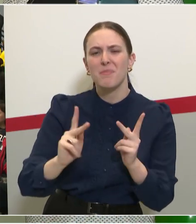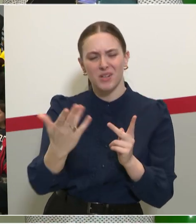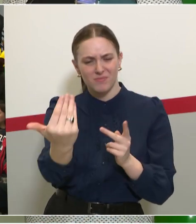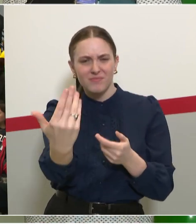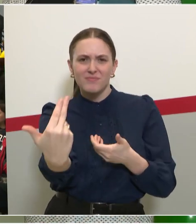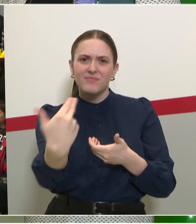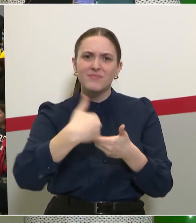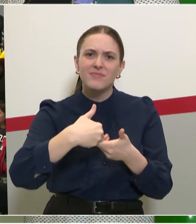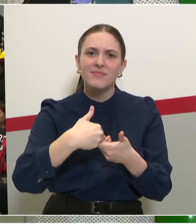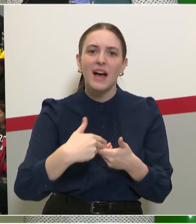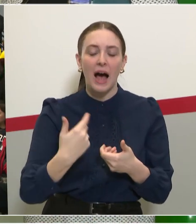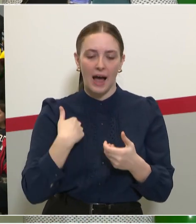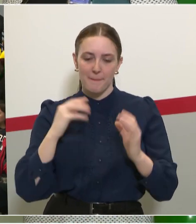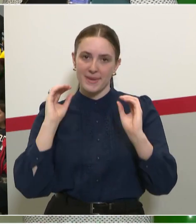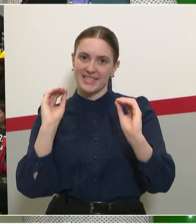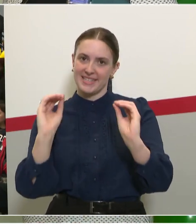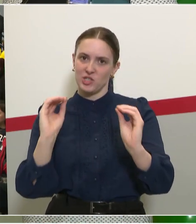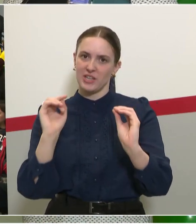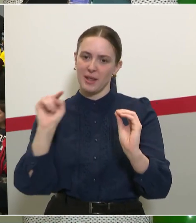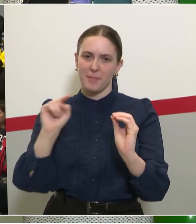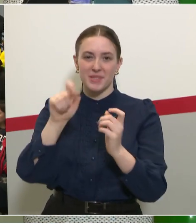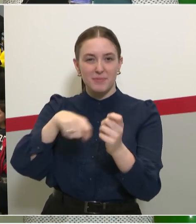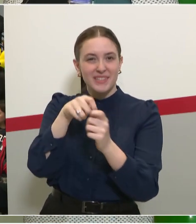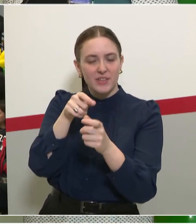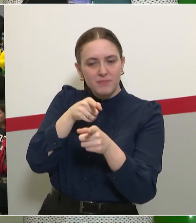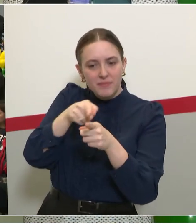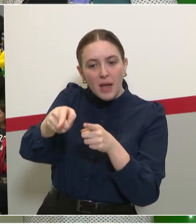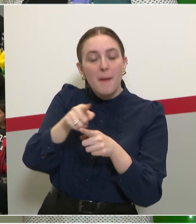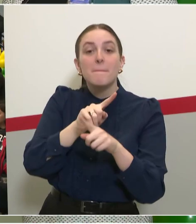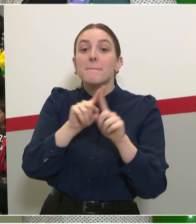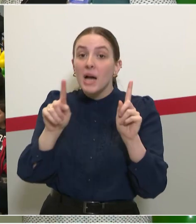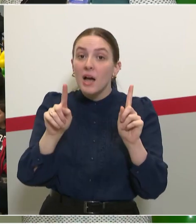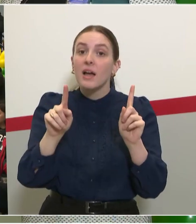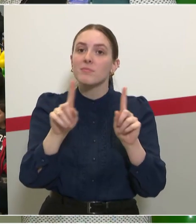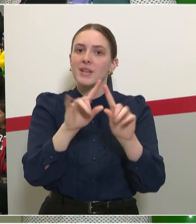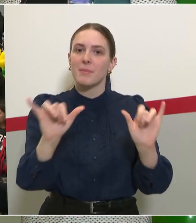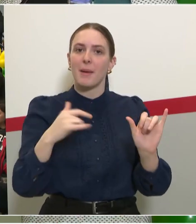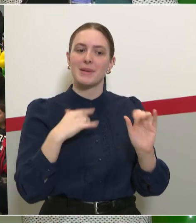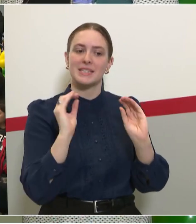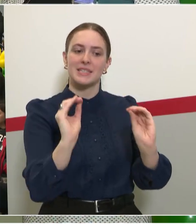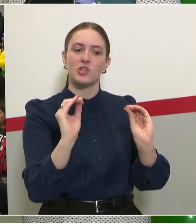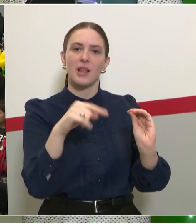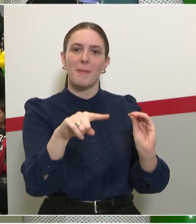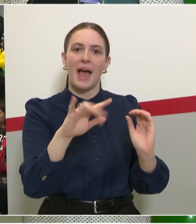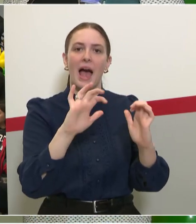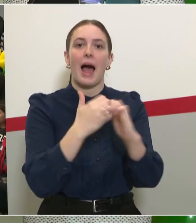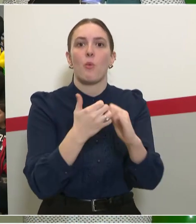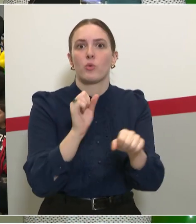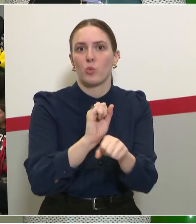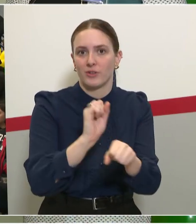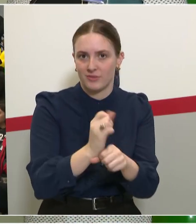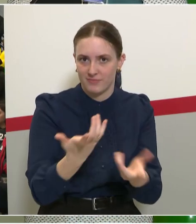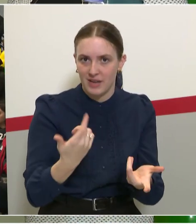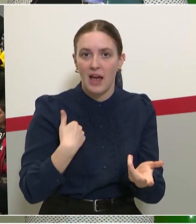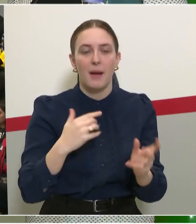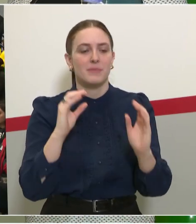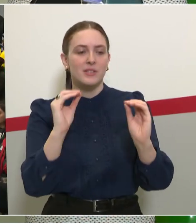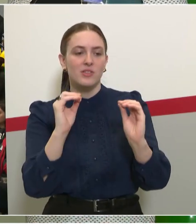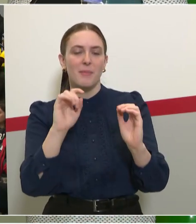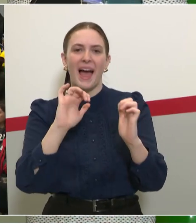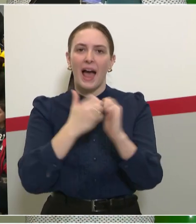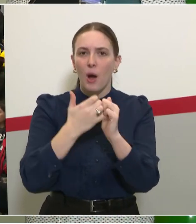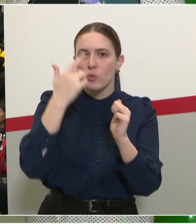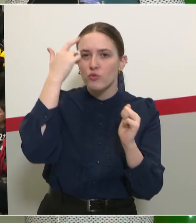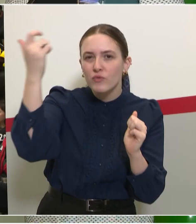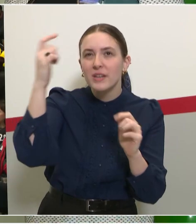I'm teaching them something in particular, but I'm also teaching them how to work. I'm teaching them how to dream.